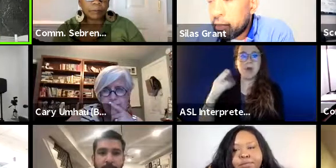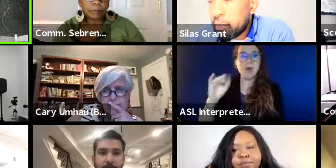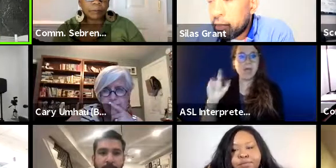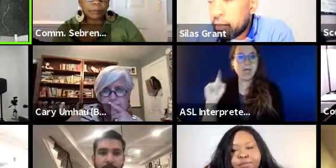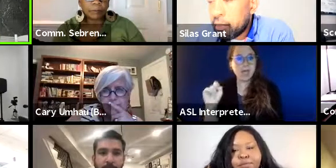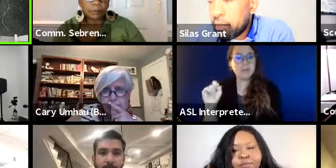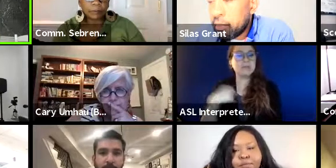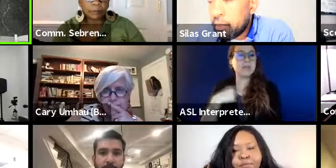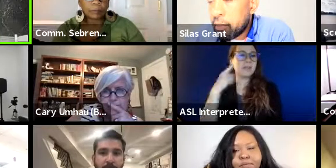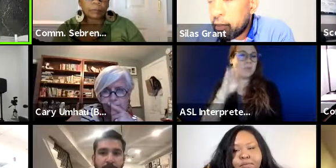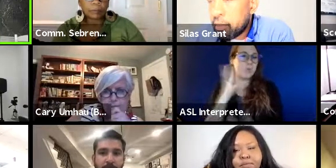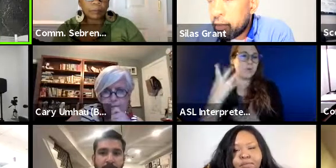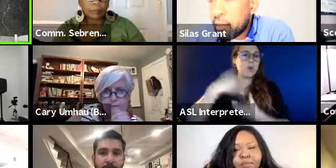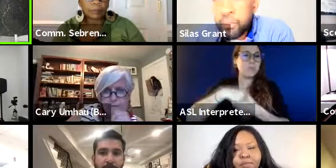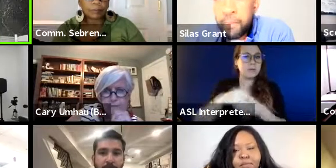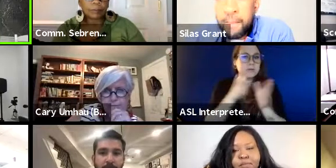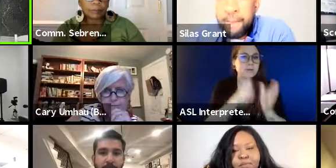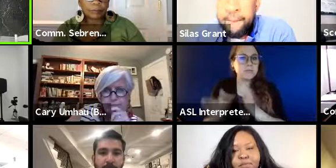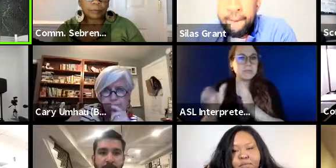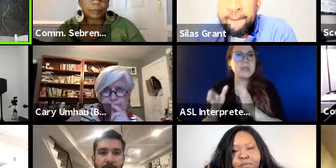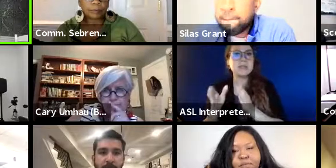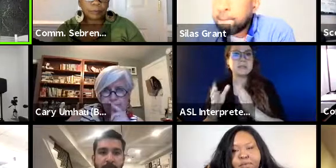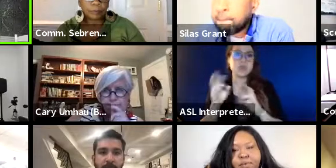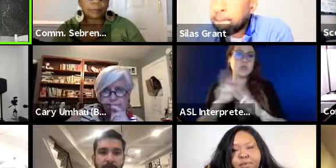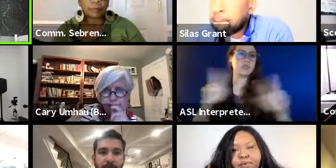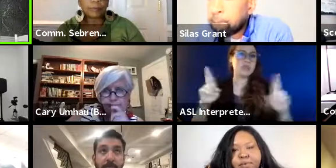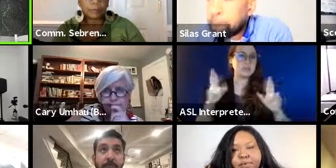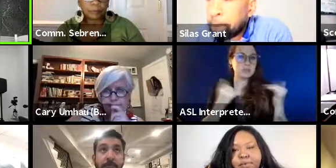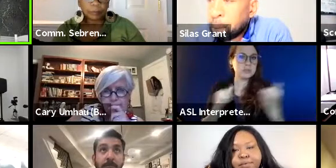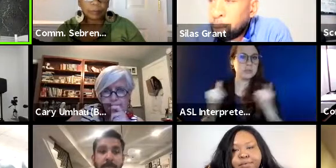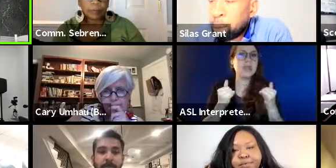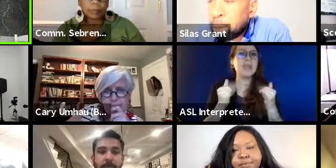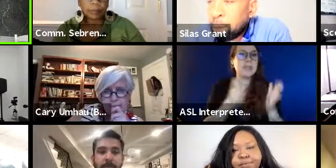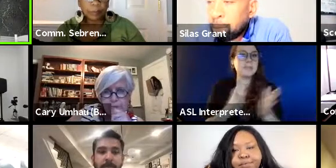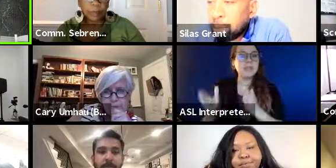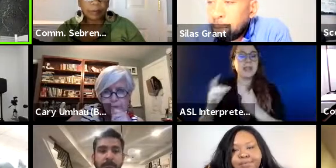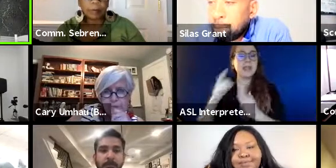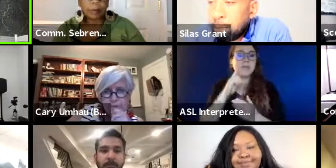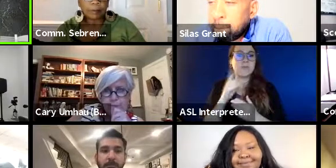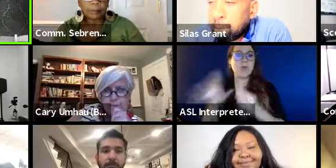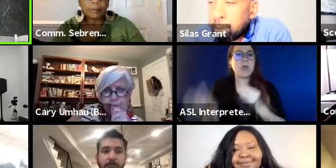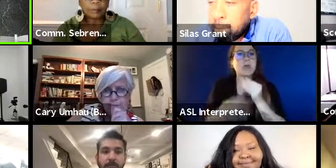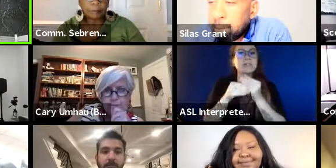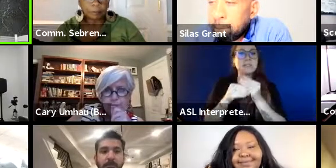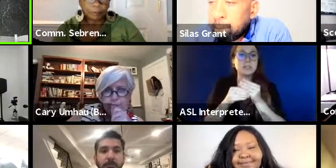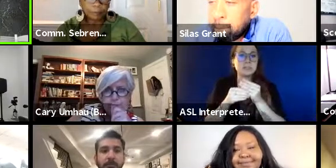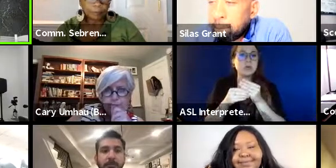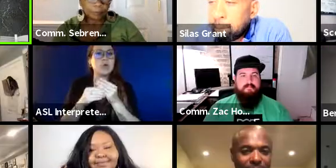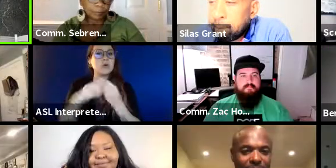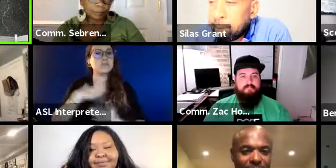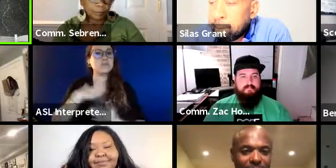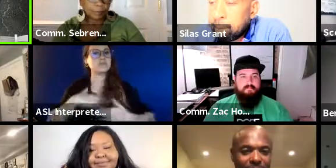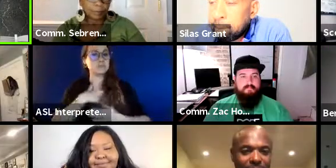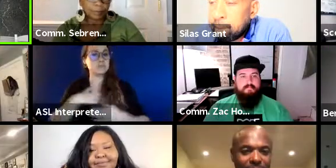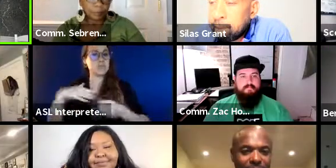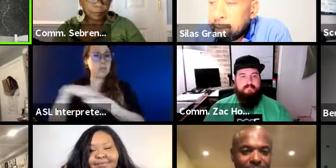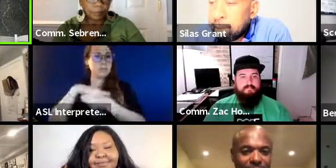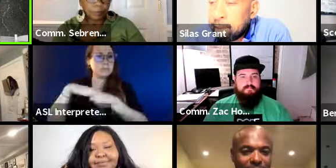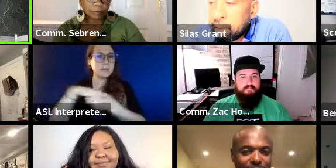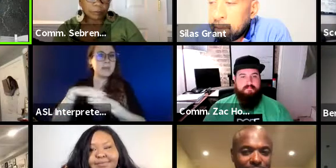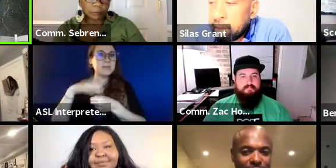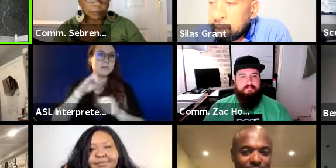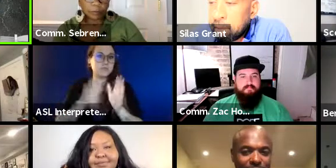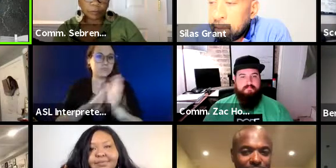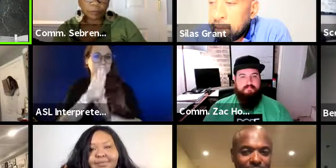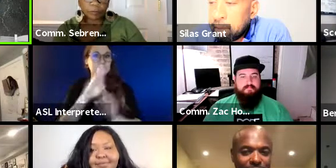incorporating plans for that in the Ready to Play plan for additional recreation space to support the influx of